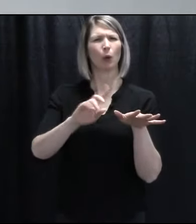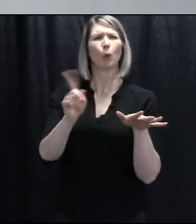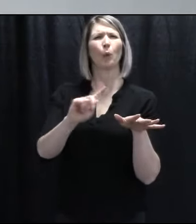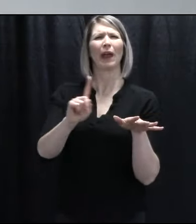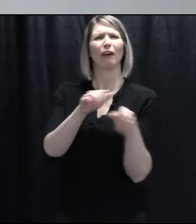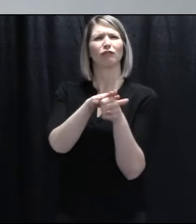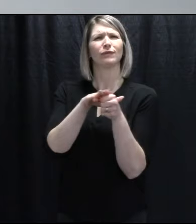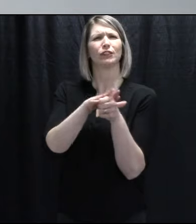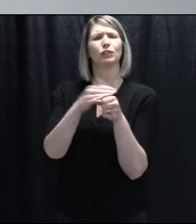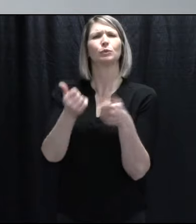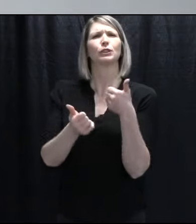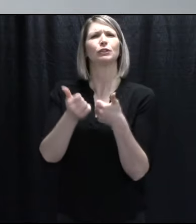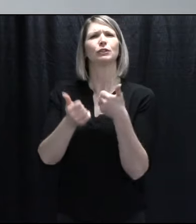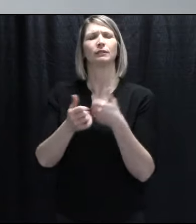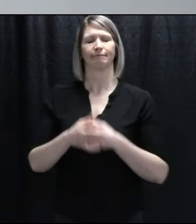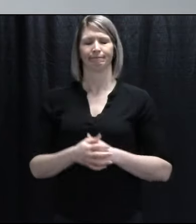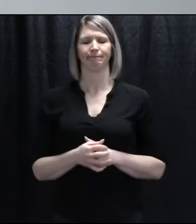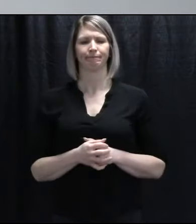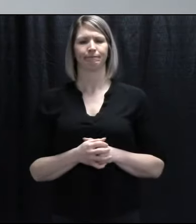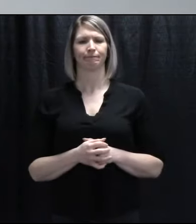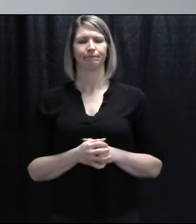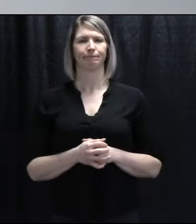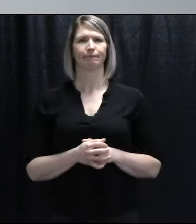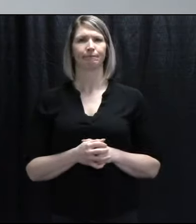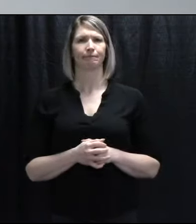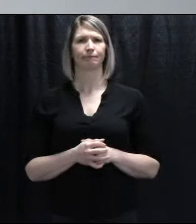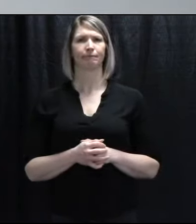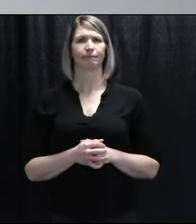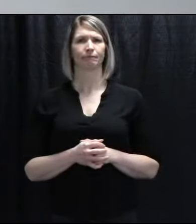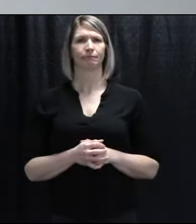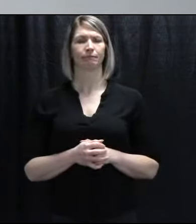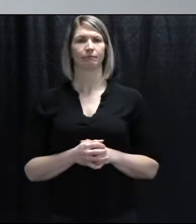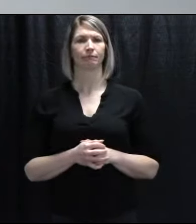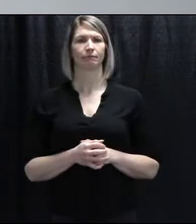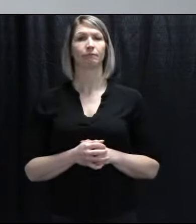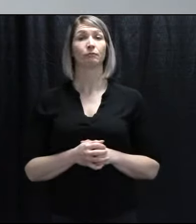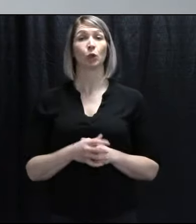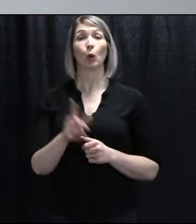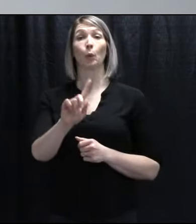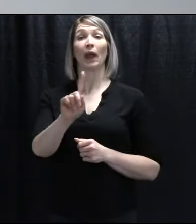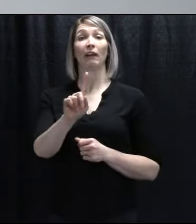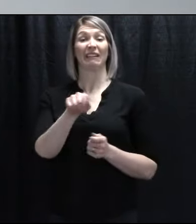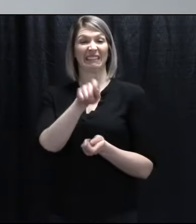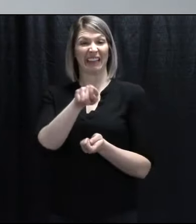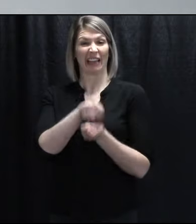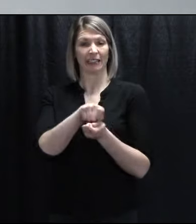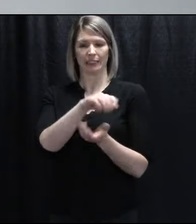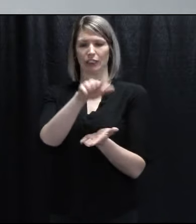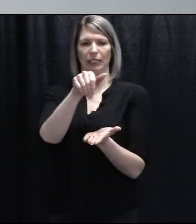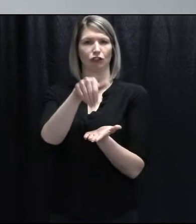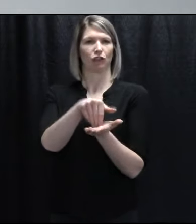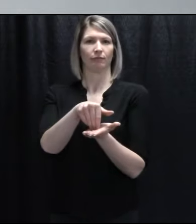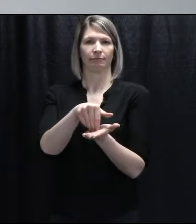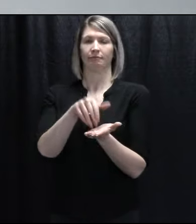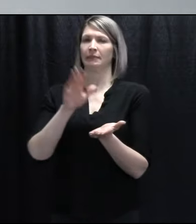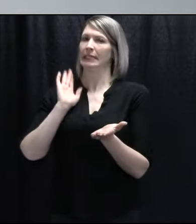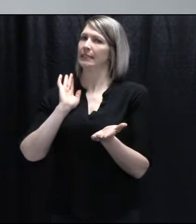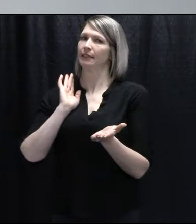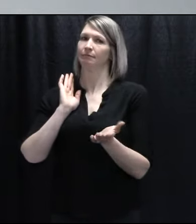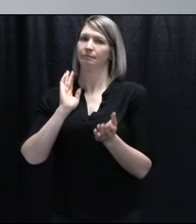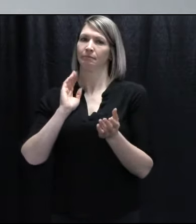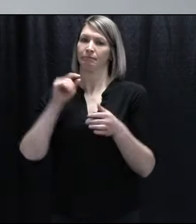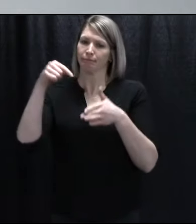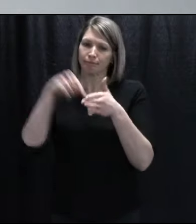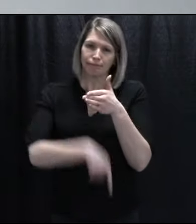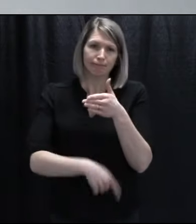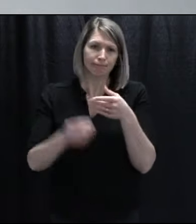that? At the moment, the information I have is in Central, and that's as much as I can give at the moment.